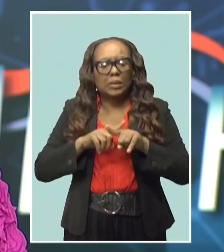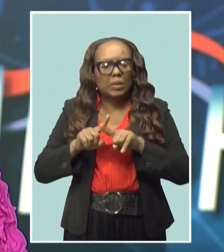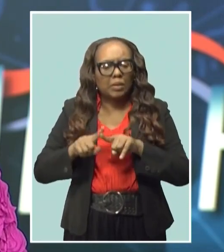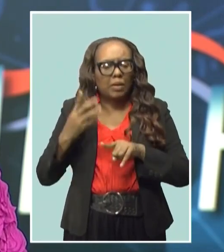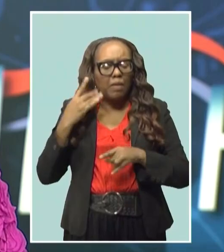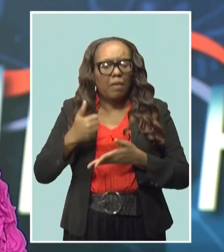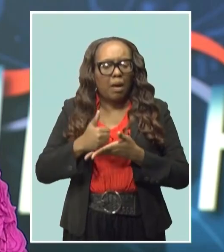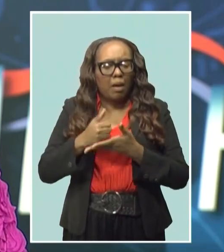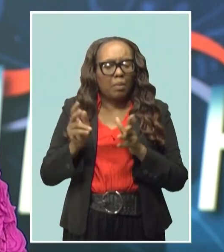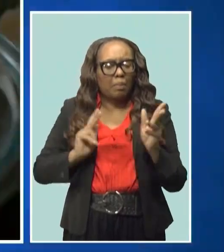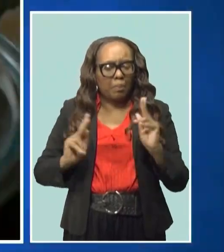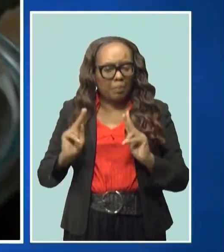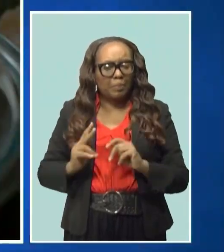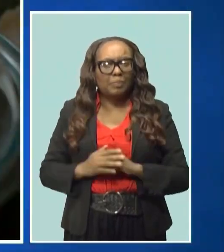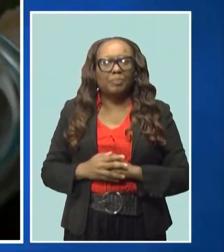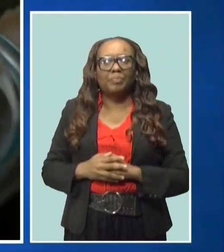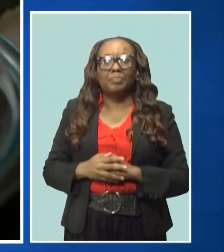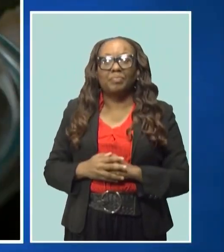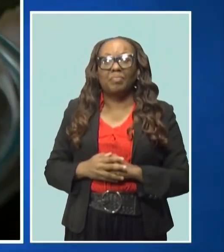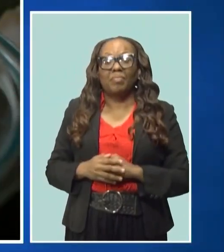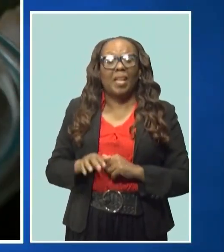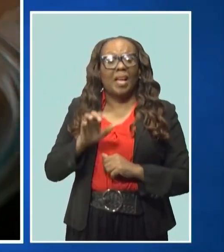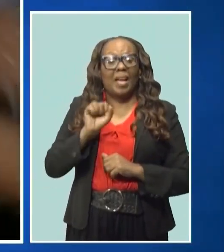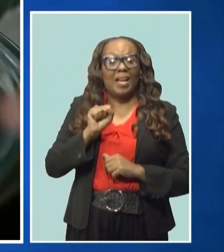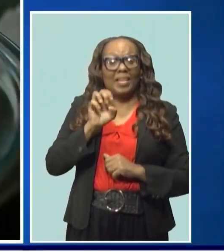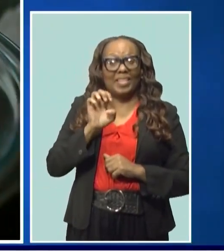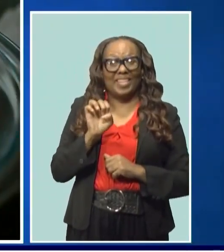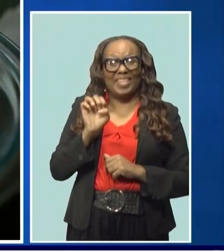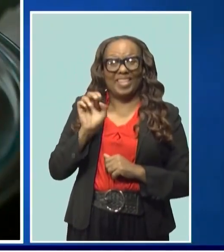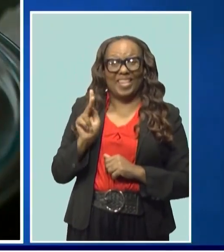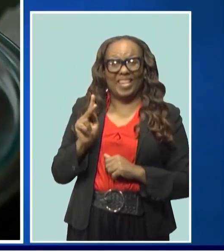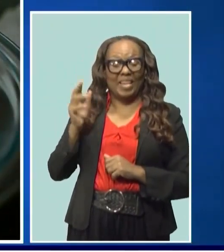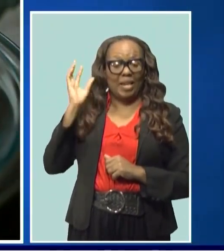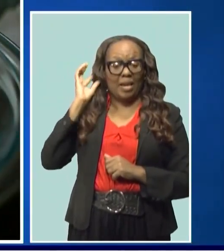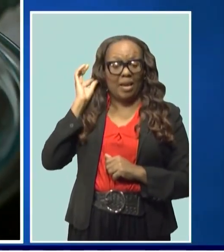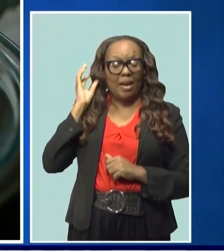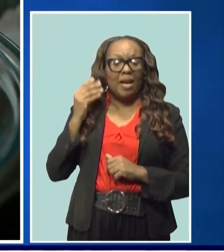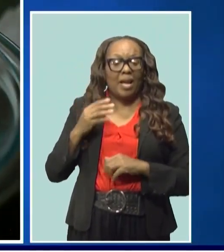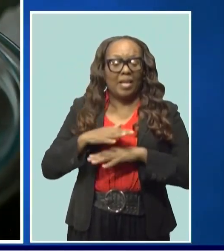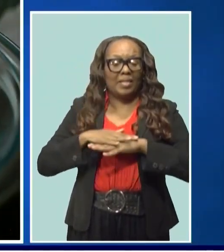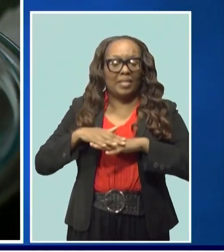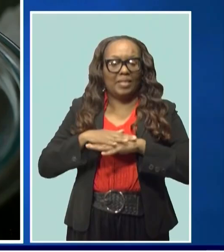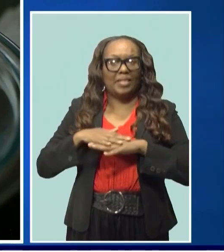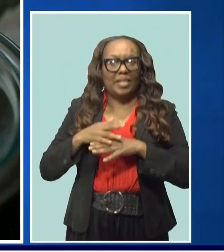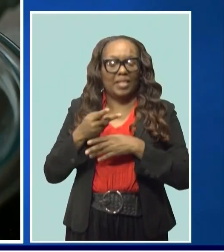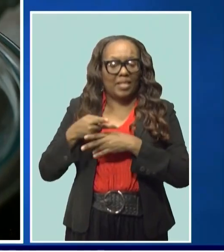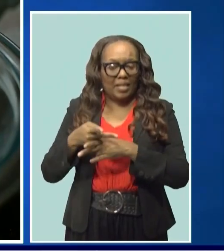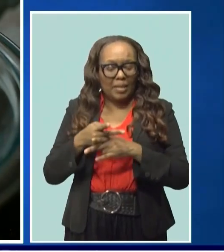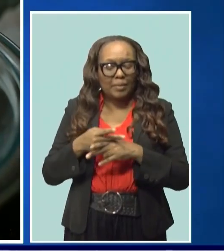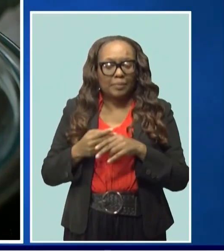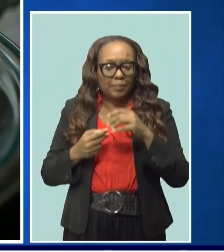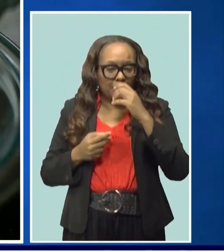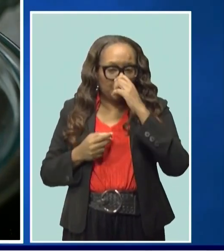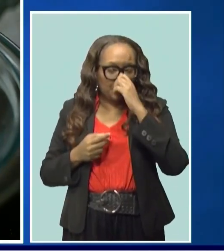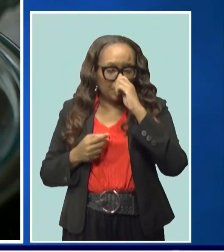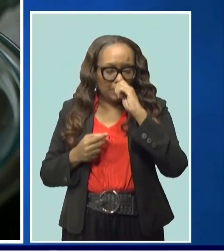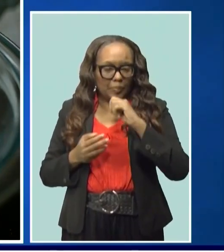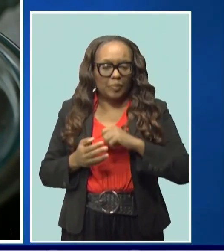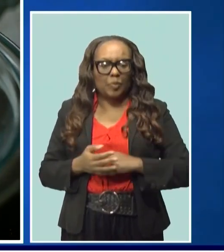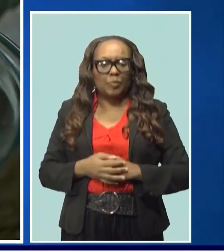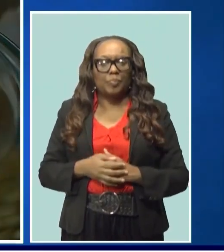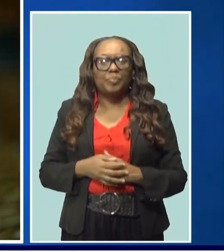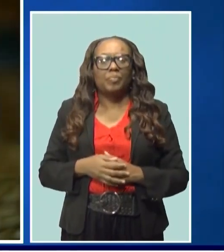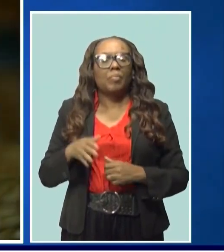Thorpe. SEK Hair and Skincare is a business developed by Crystal Thorne. She says her inventory